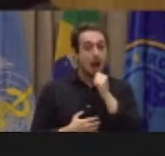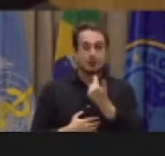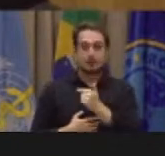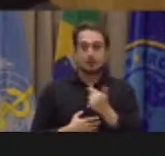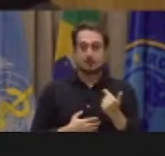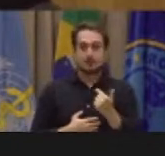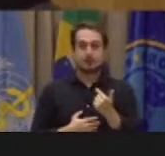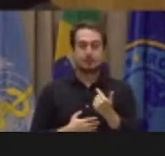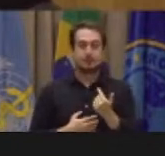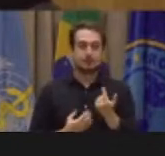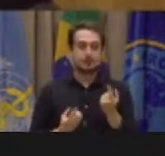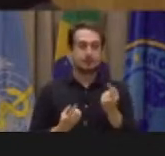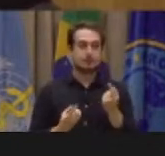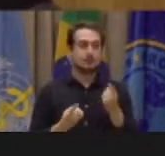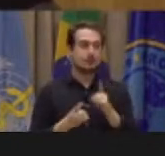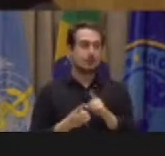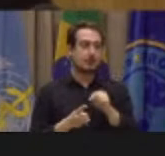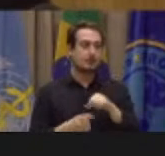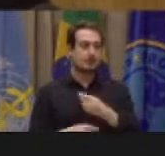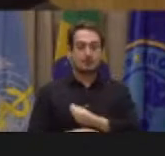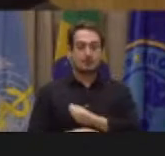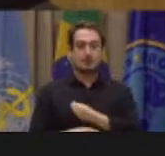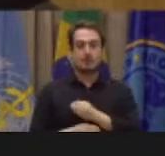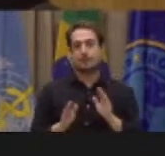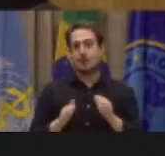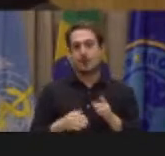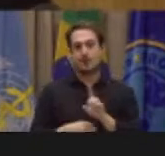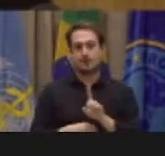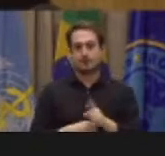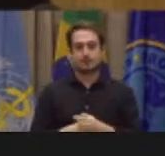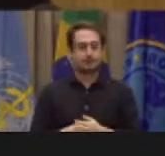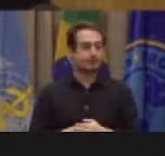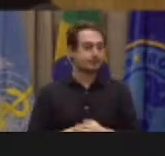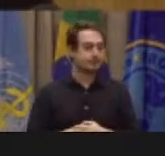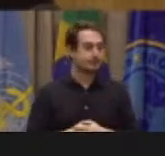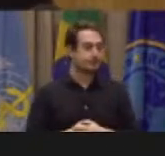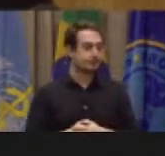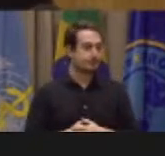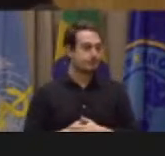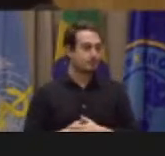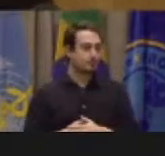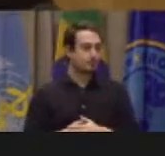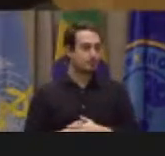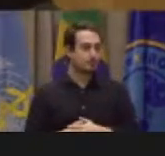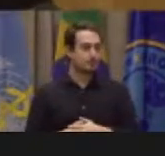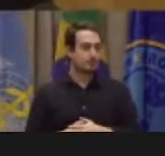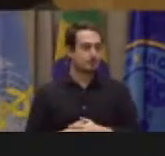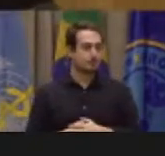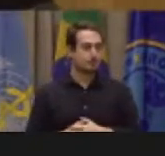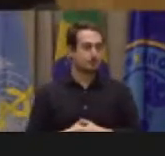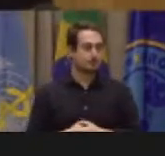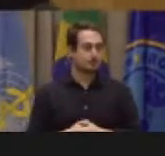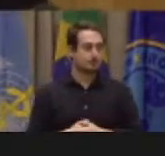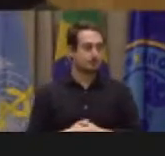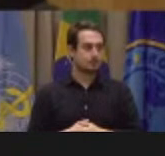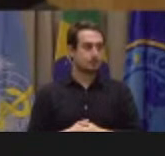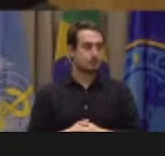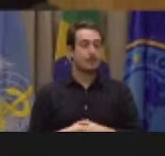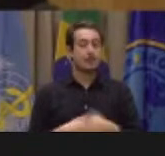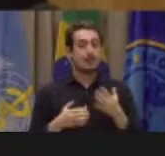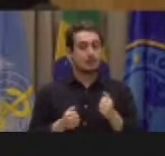research. We don't have an agenda for this kind of treatment. This is evident.